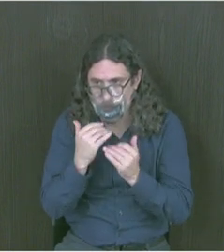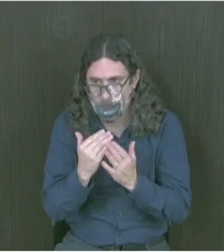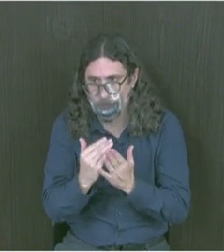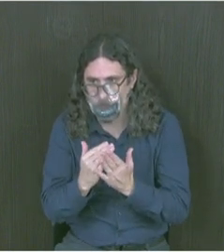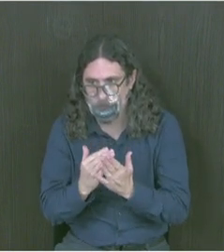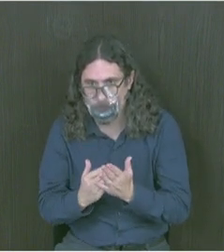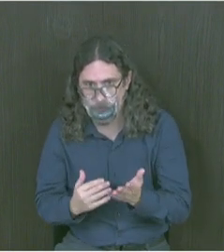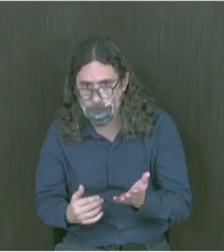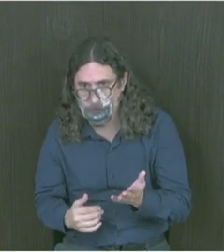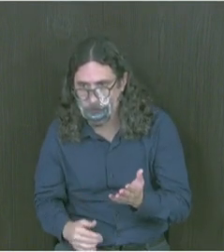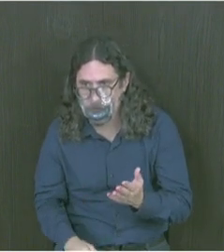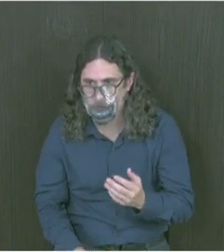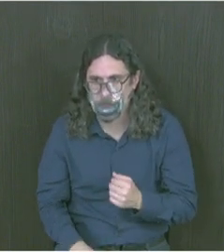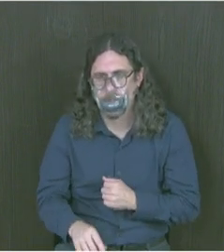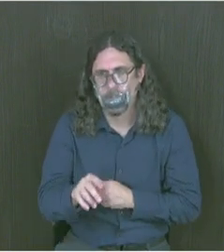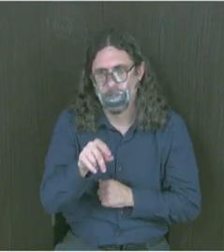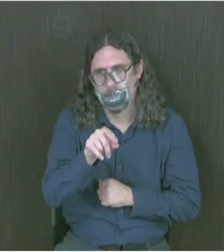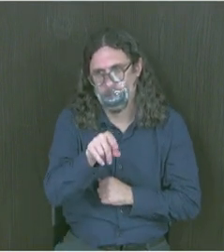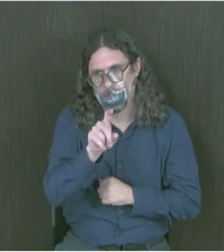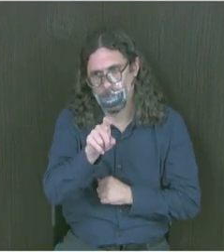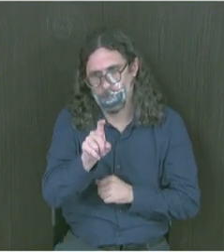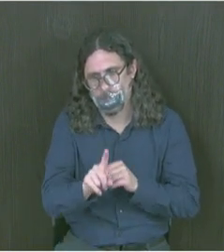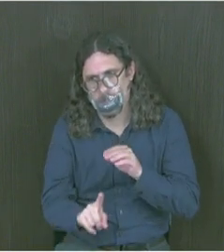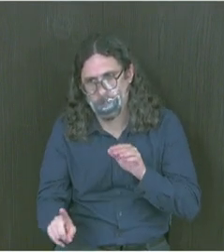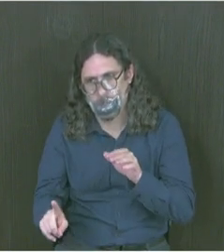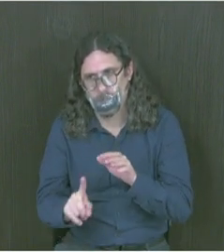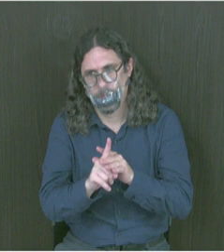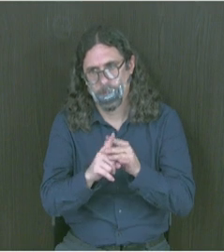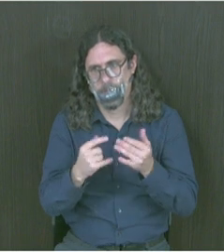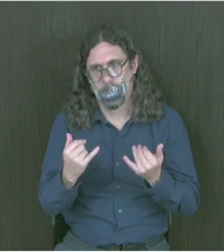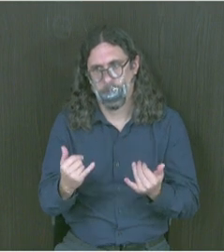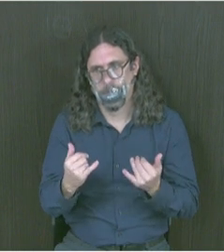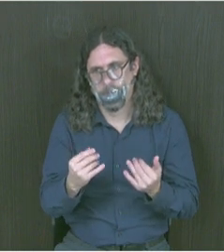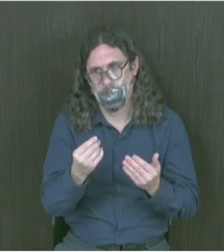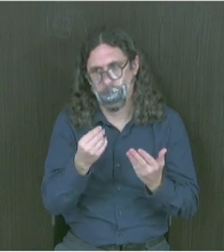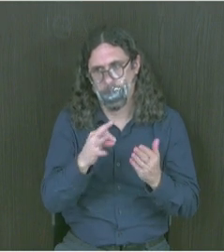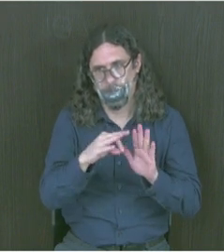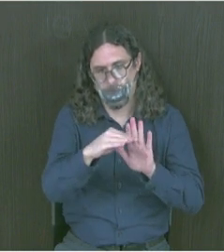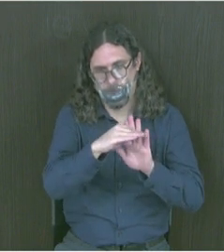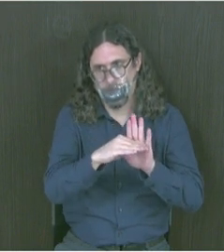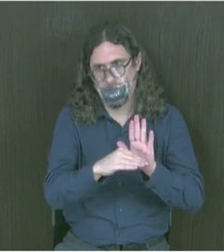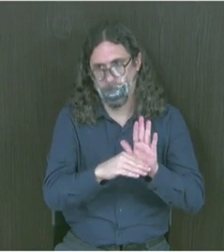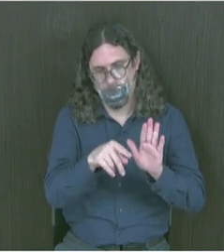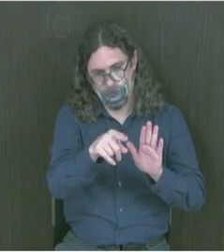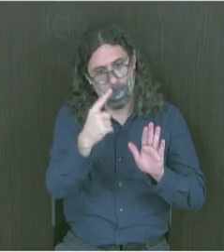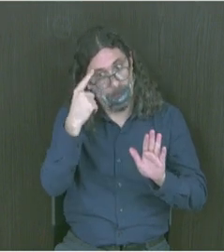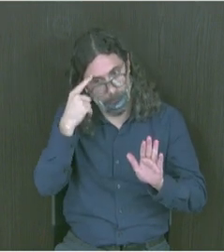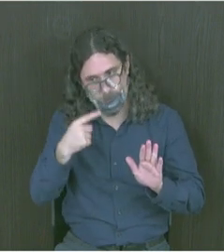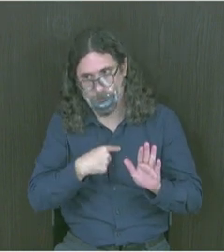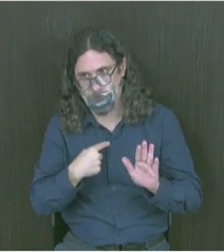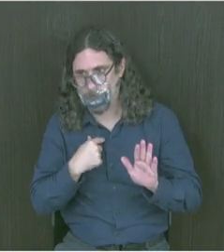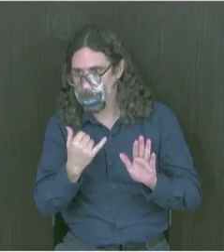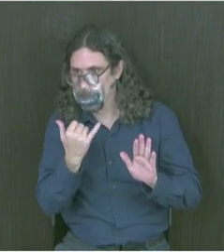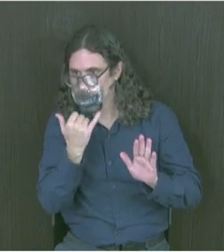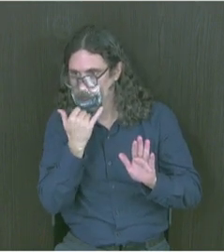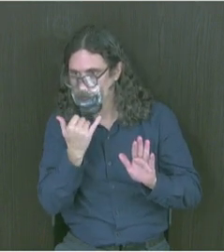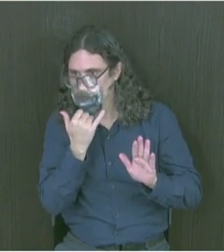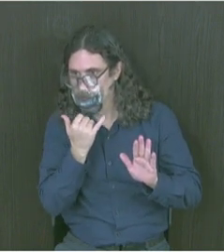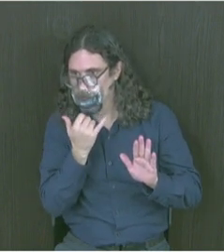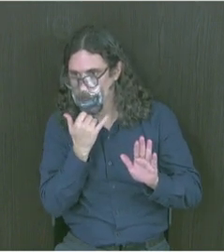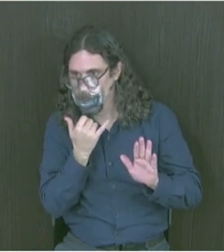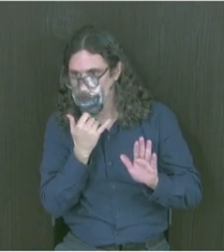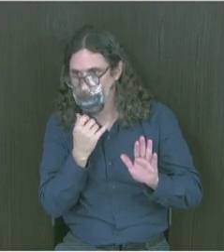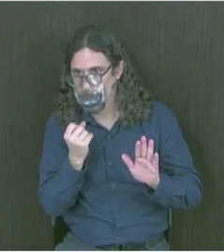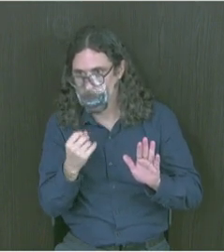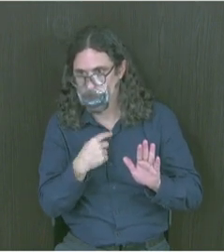today with a list of where you believe the board made its errors in the calculation of this clerk's report. Do you have that? Have